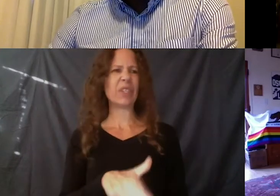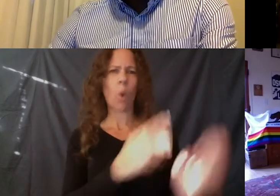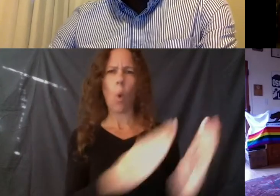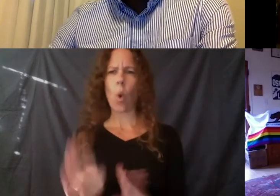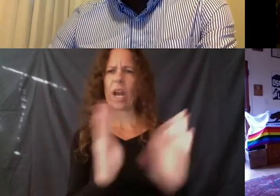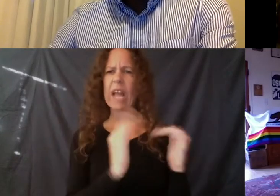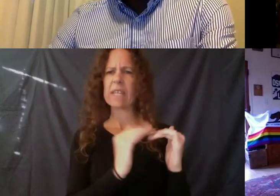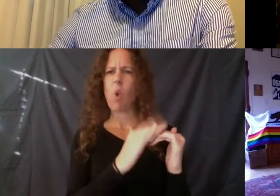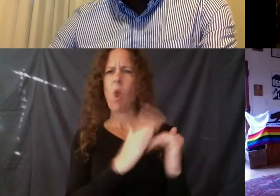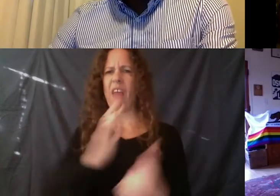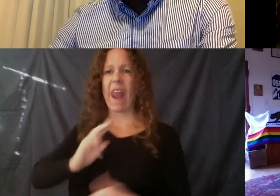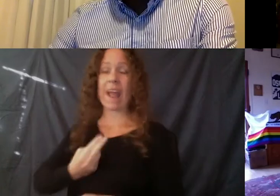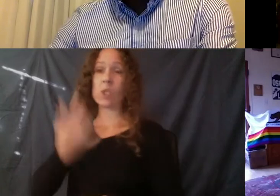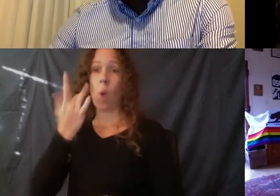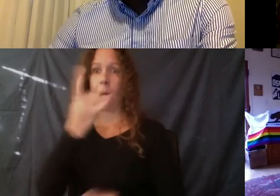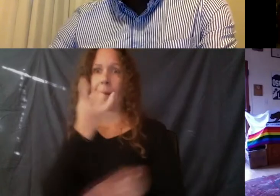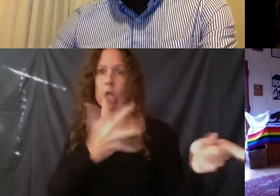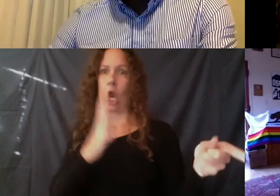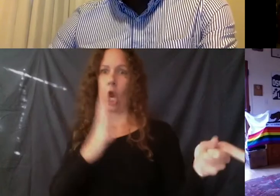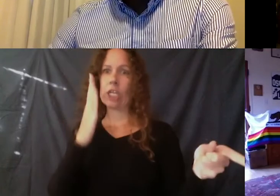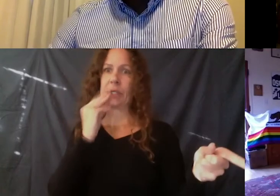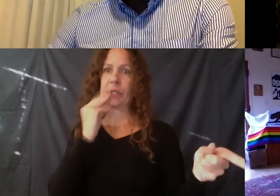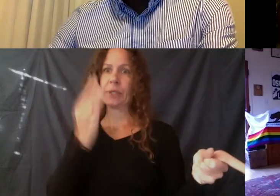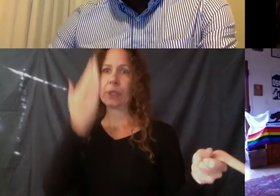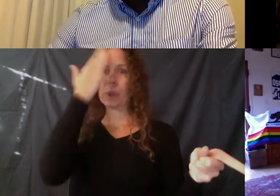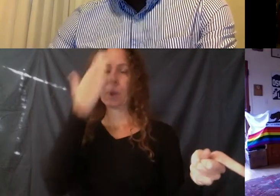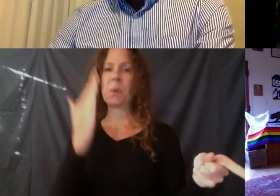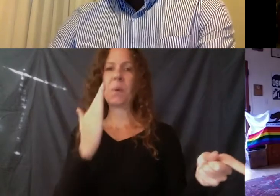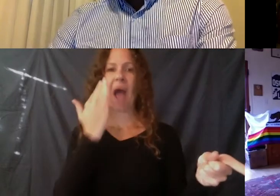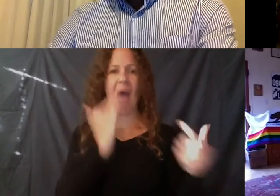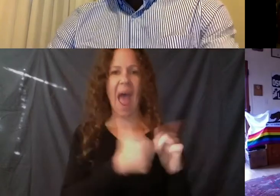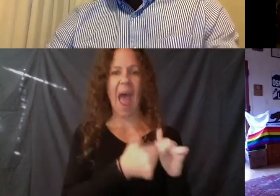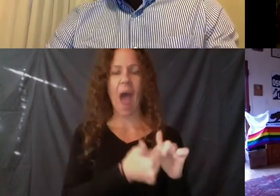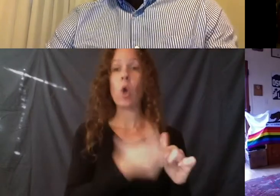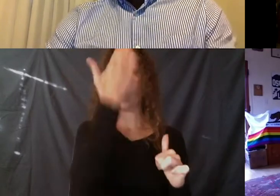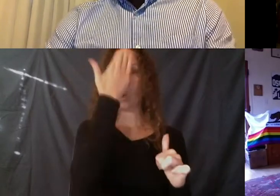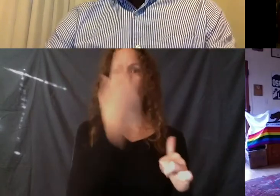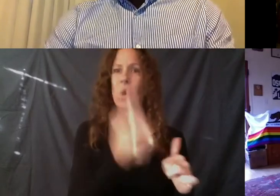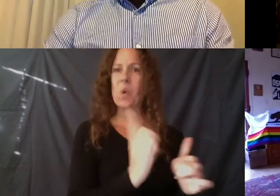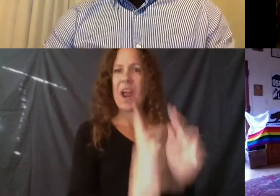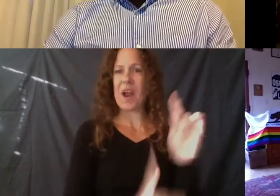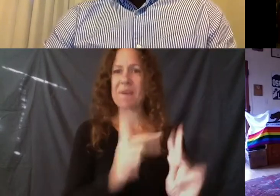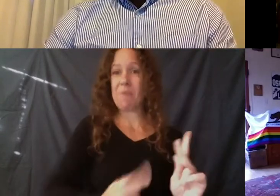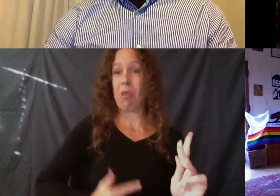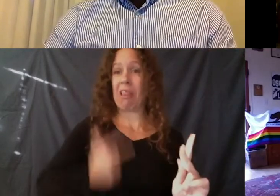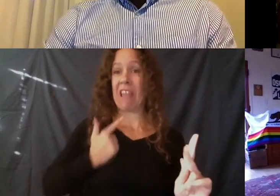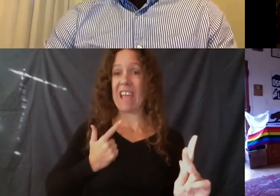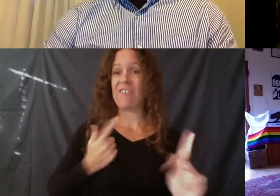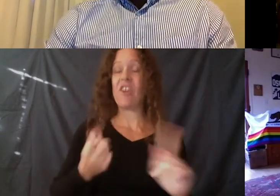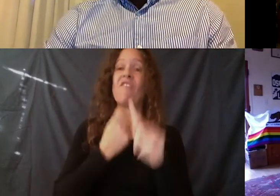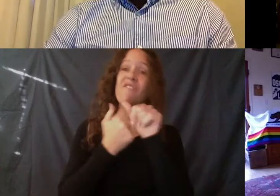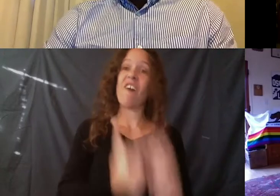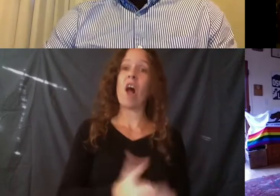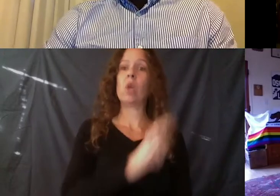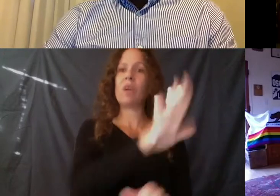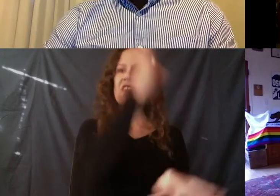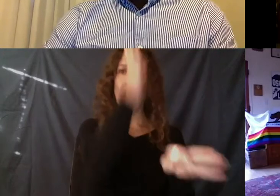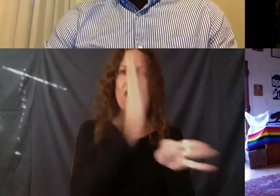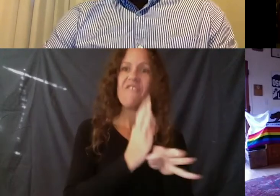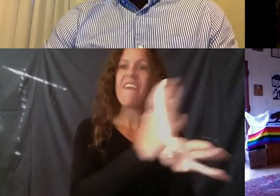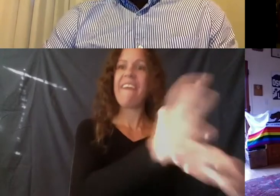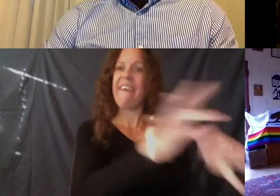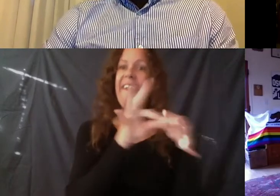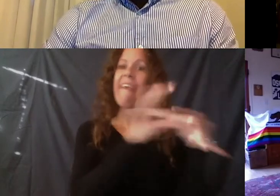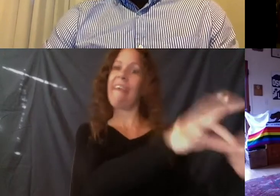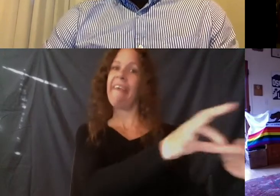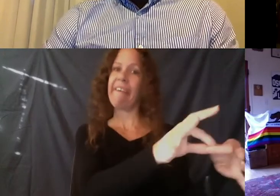how to organize where people lived. And that was in their faith-based communities. So that was an example